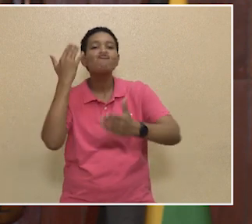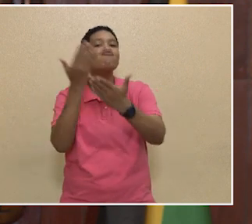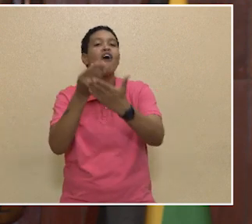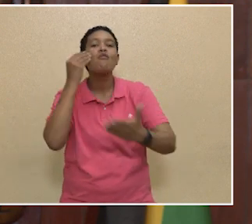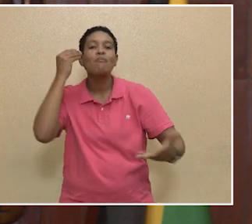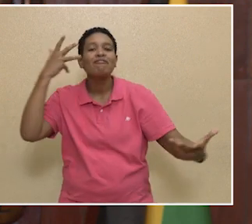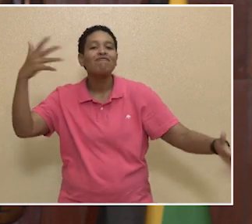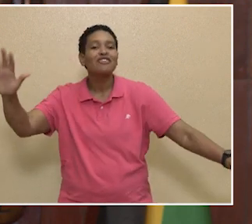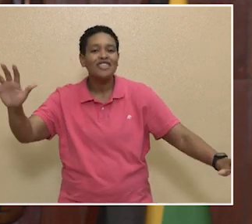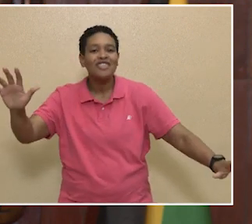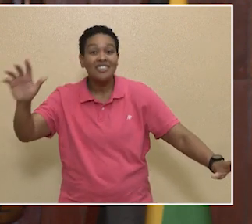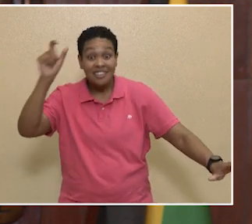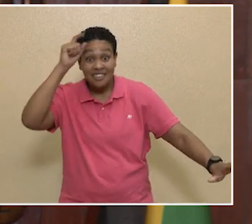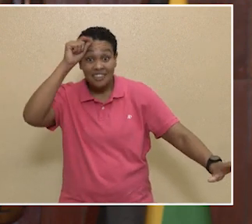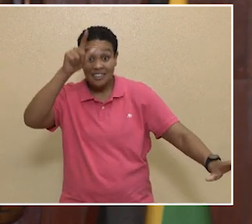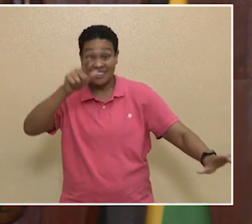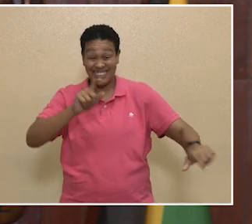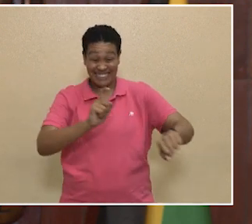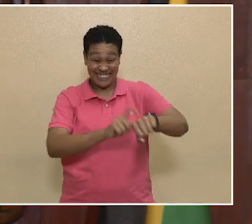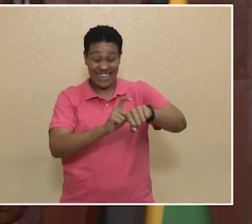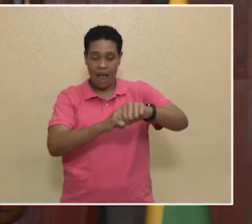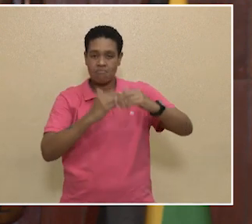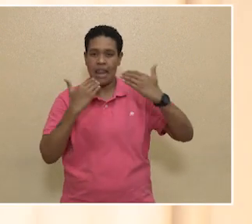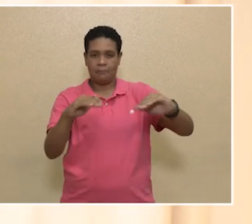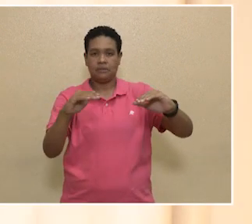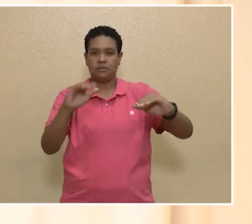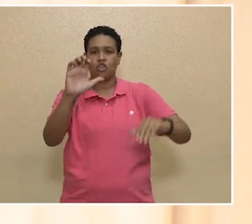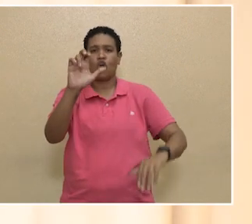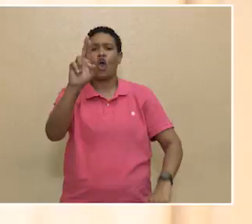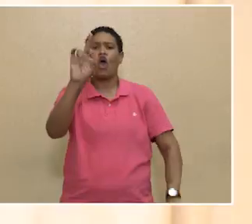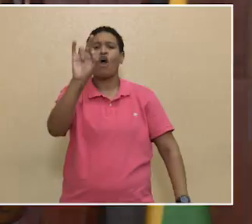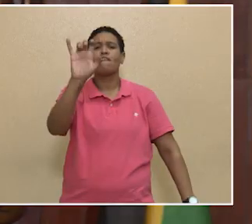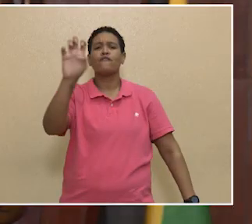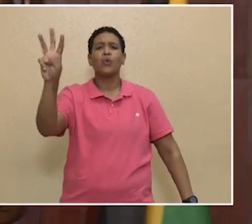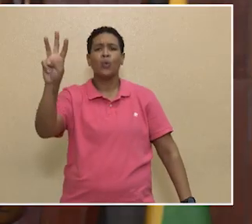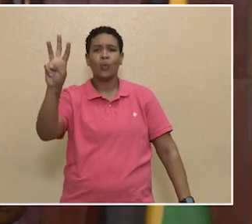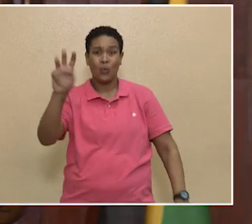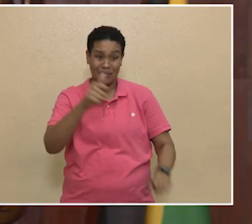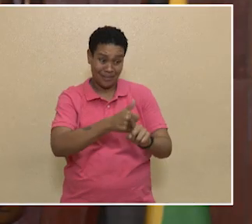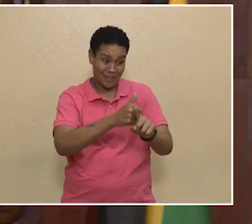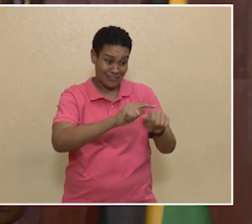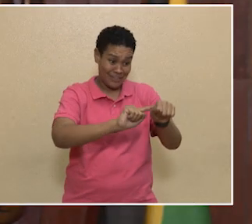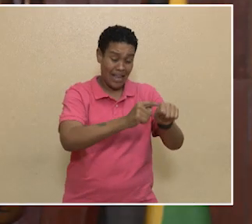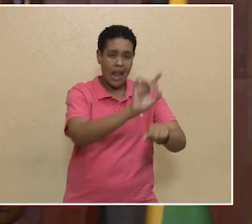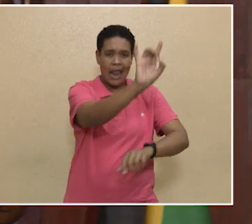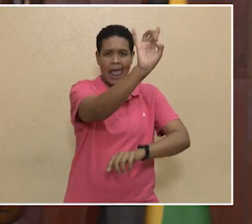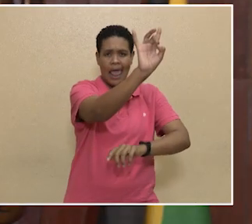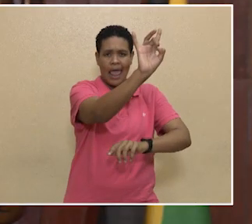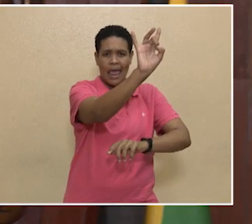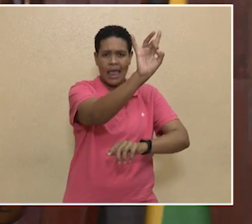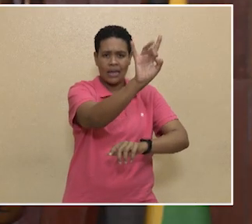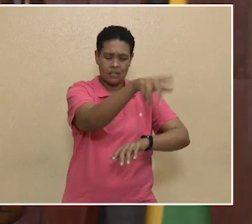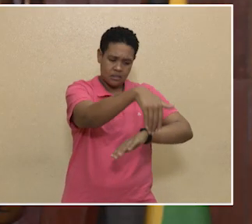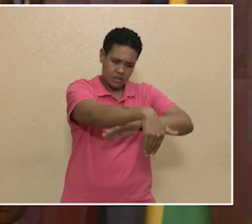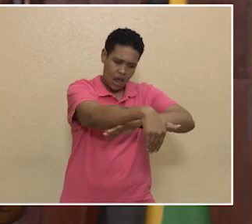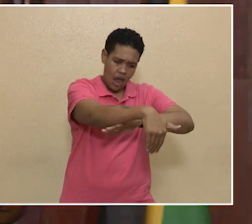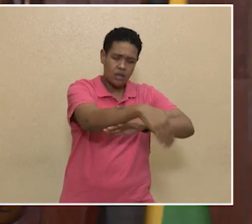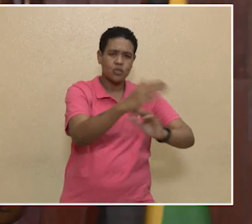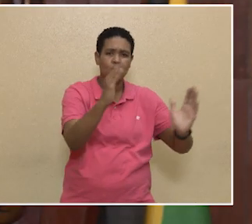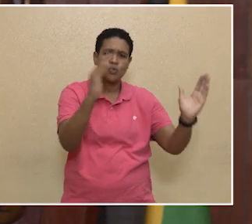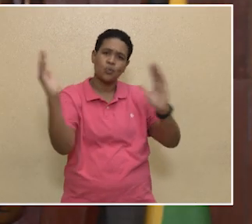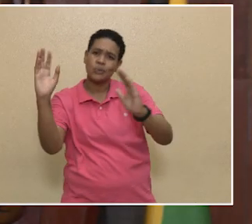starting at 8 p.m. to 6 a.m. the following day.